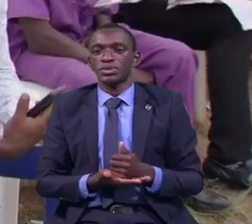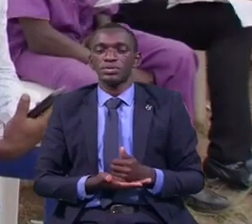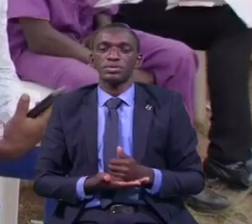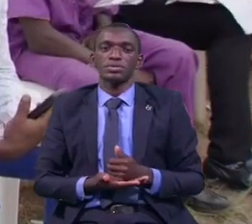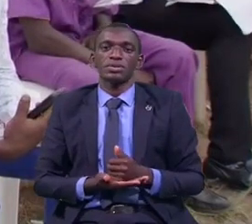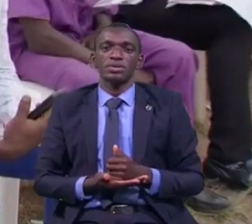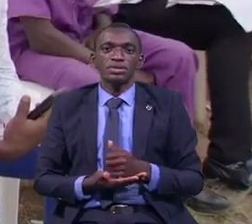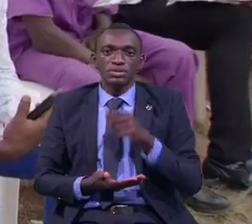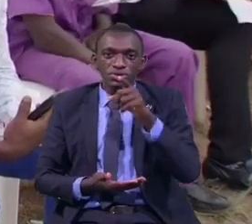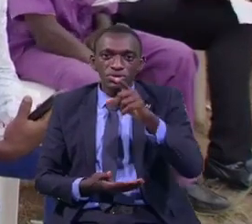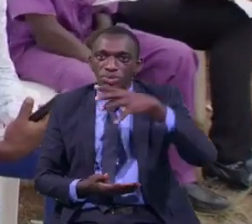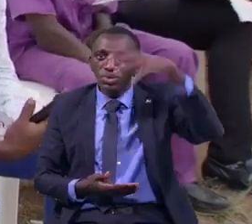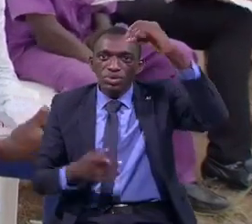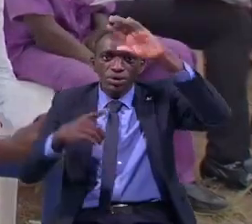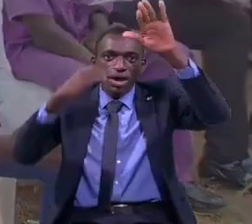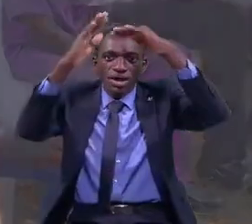Are you going to heaven?